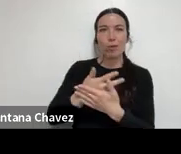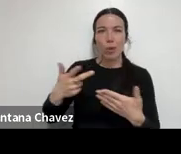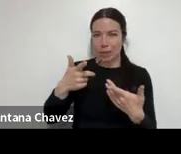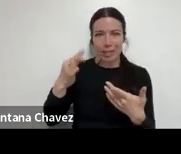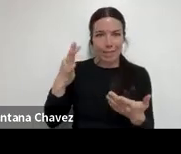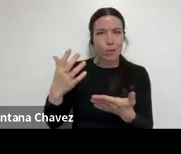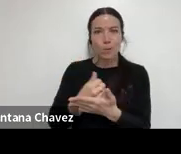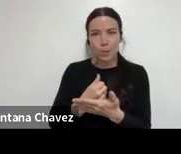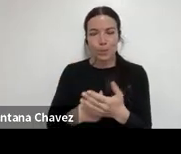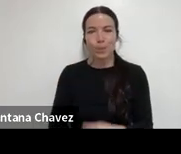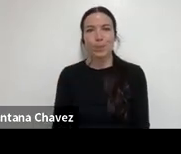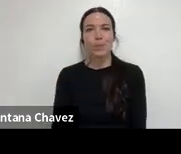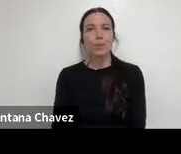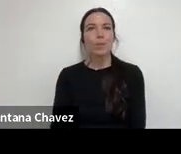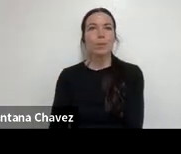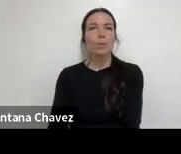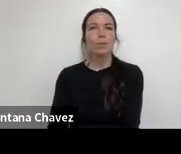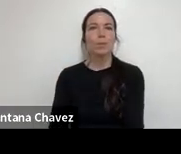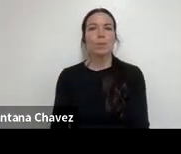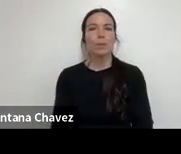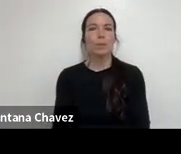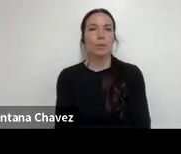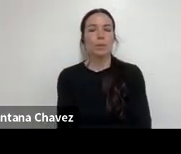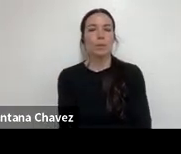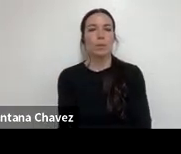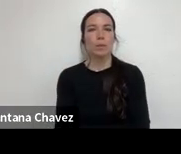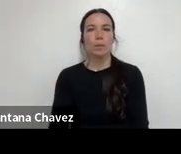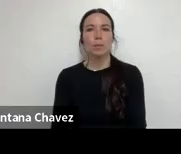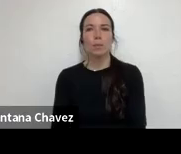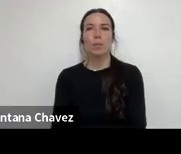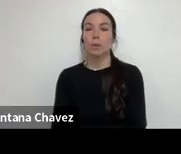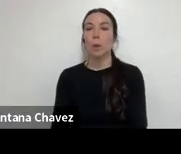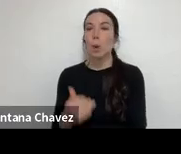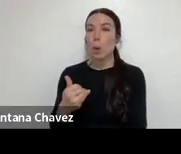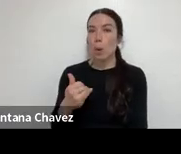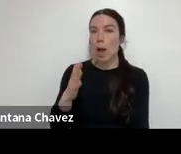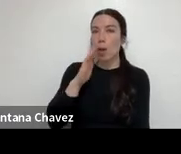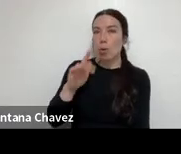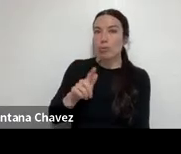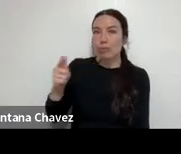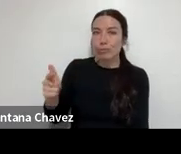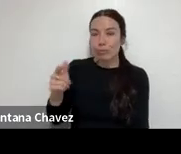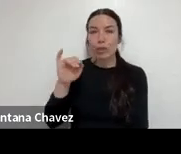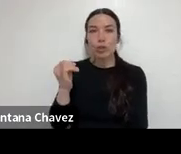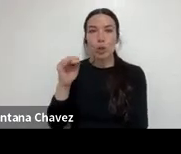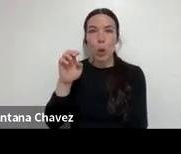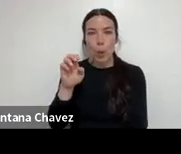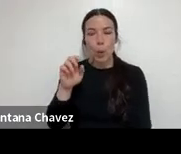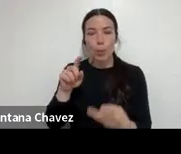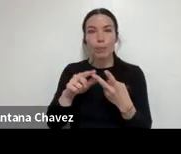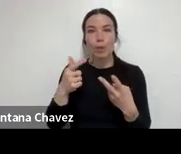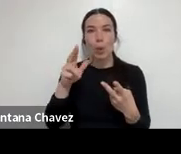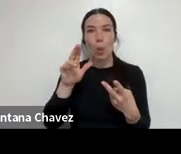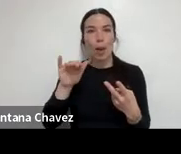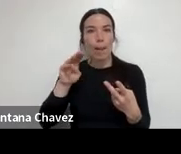will give now space to my colleagues Joe and Guima. I think they want to tell you a little